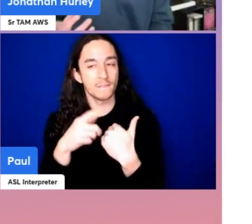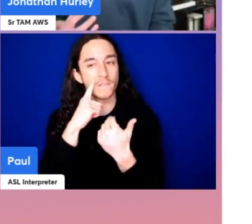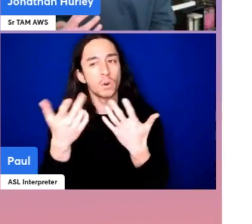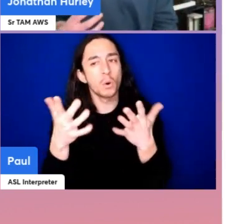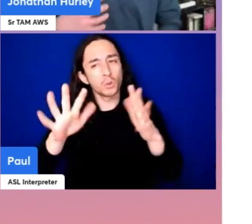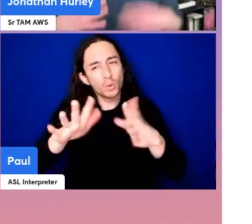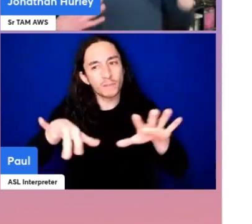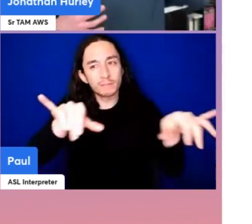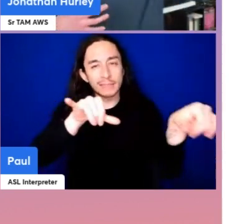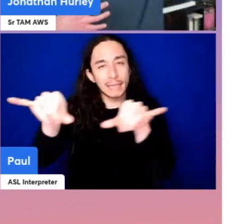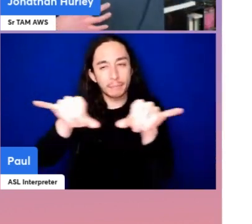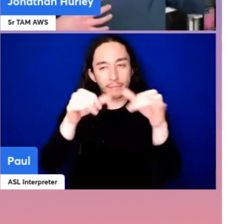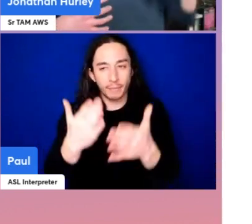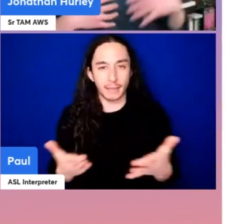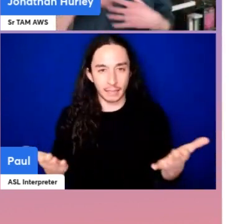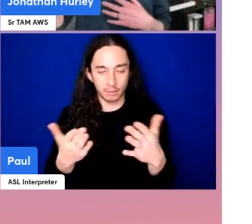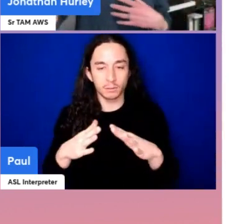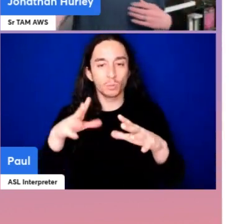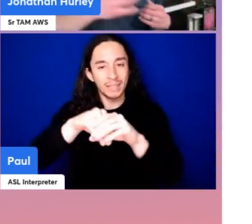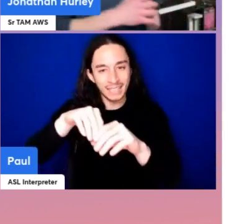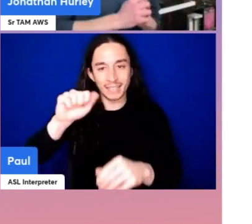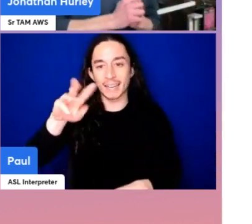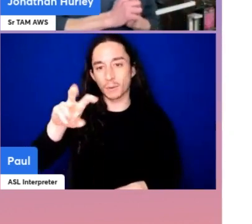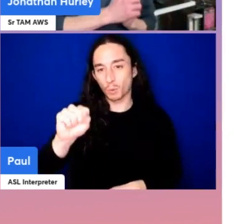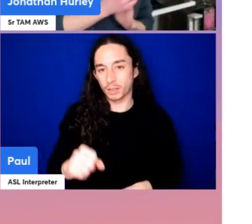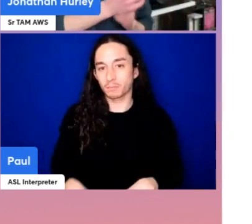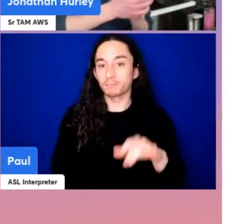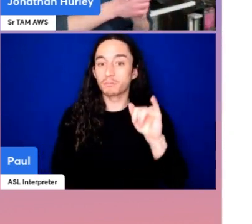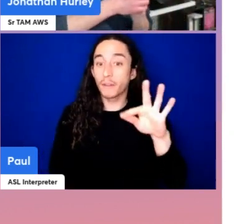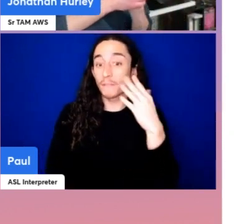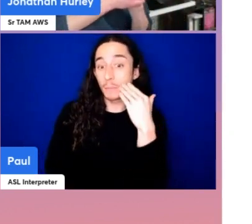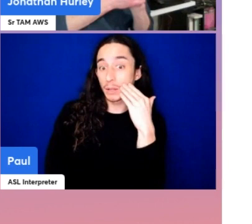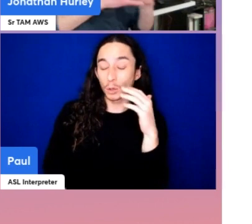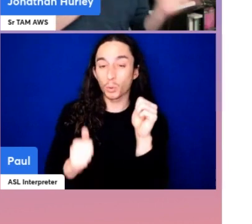thing that exist within AWS. If you're familiar with